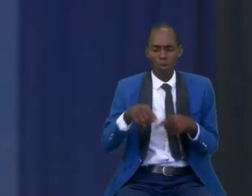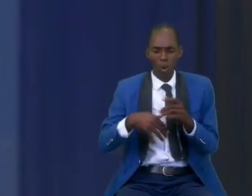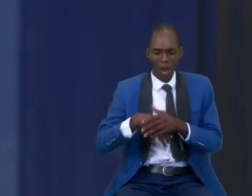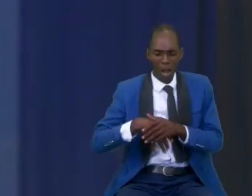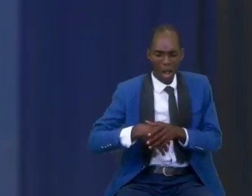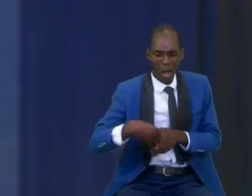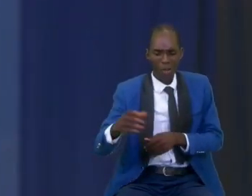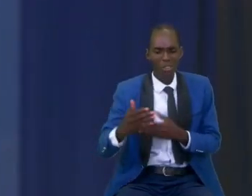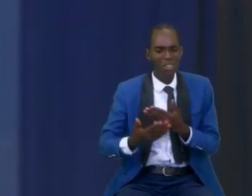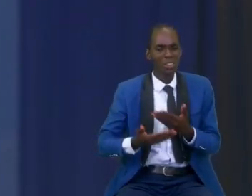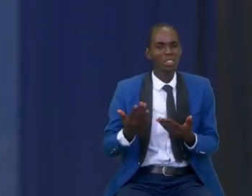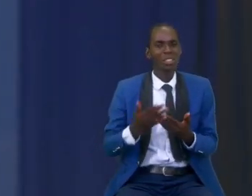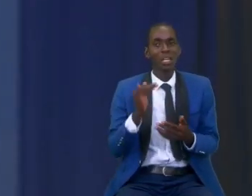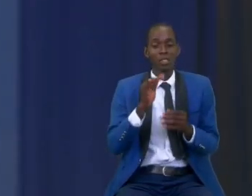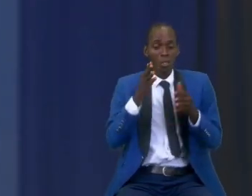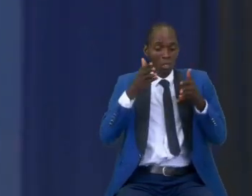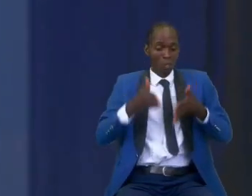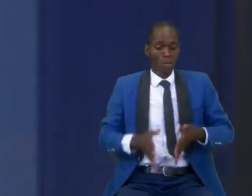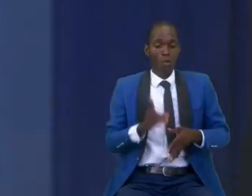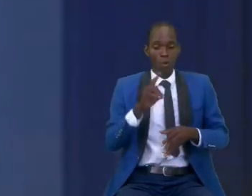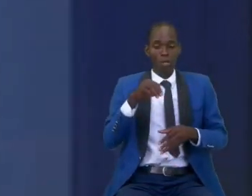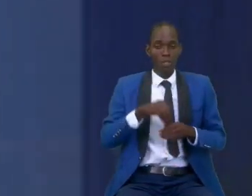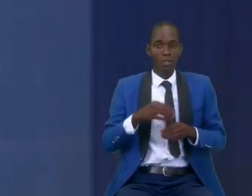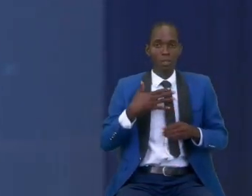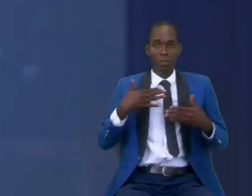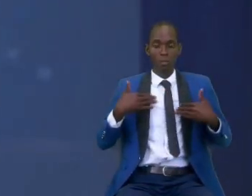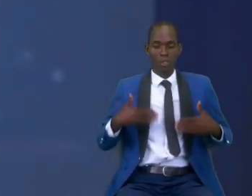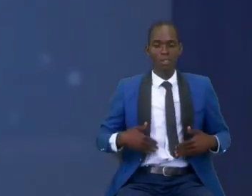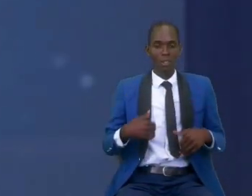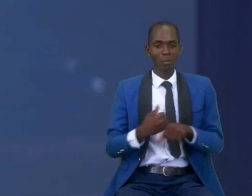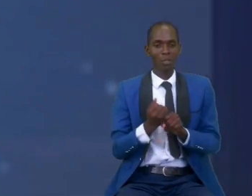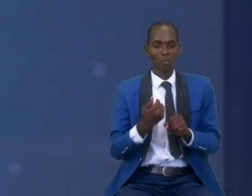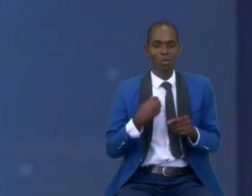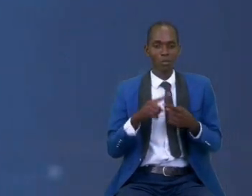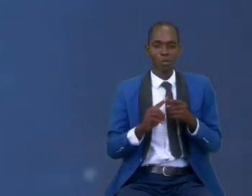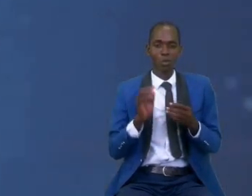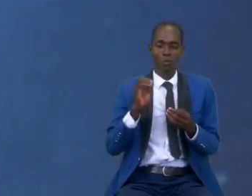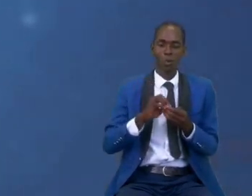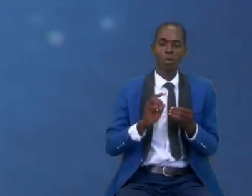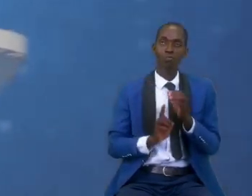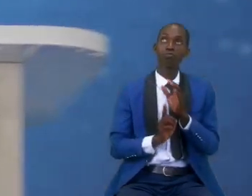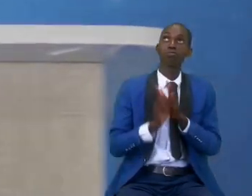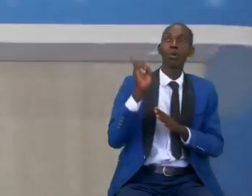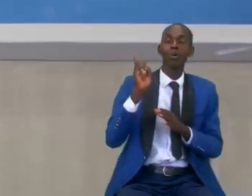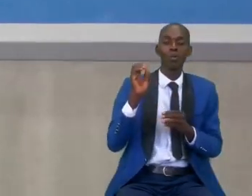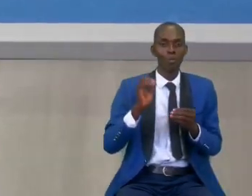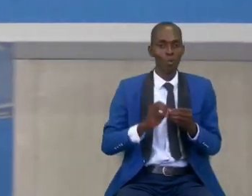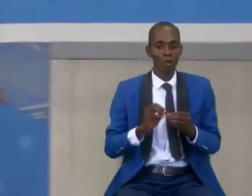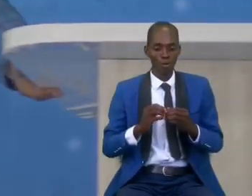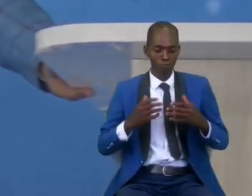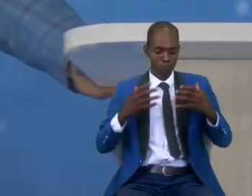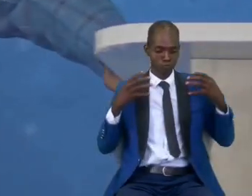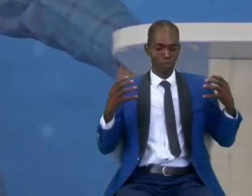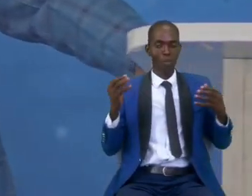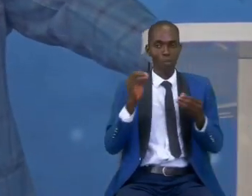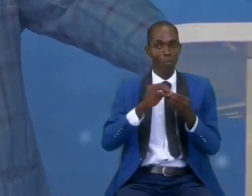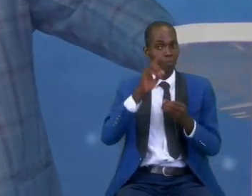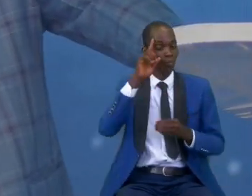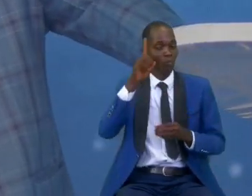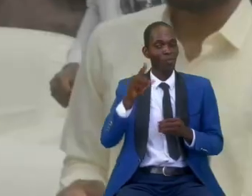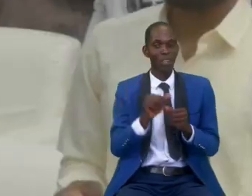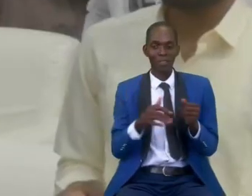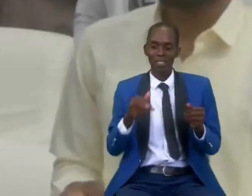and bigger and more intelligent, everything is retained. And I say, I am fearfully